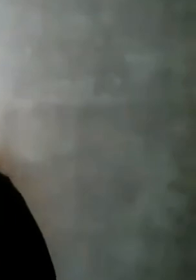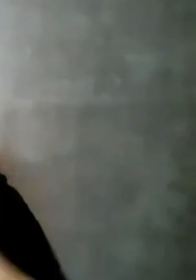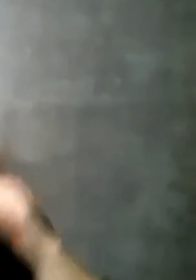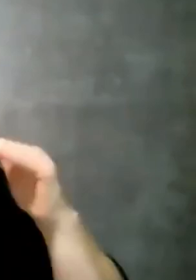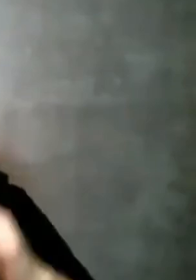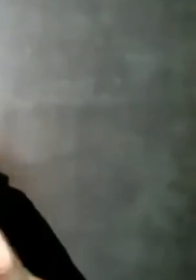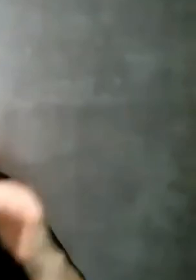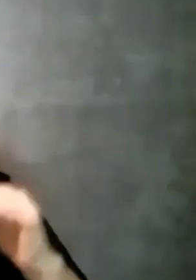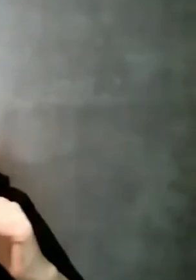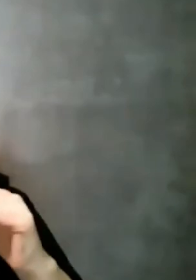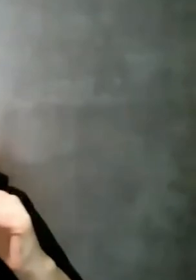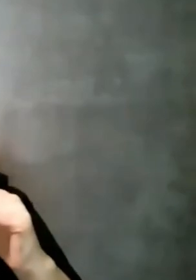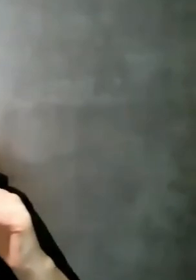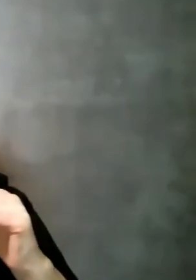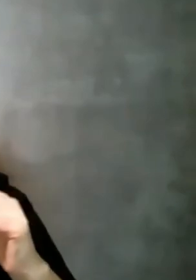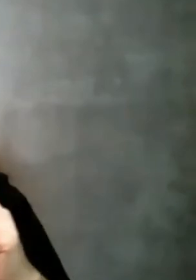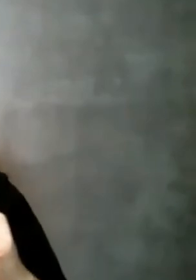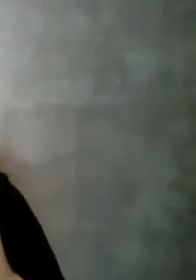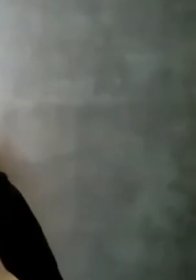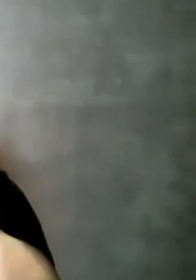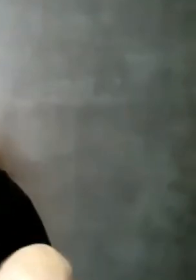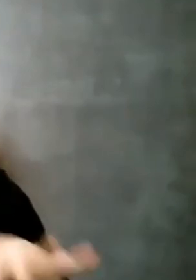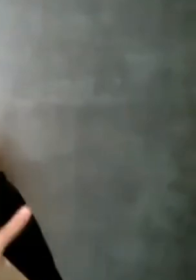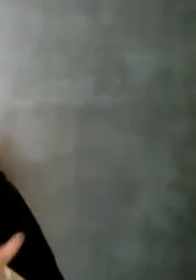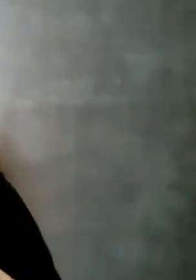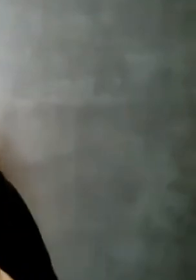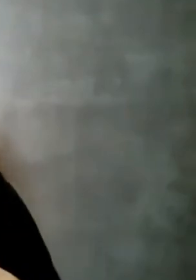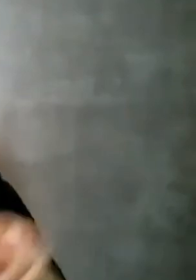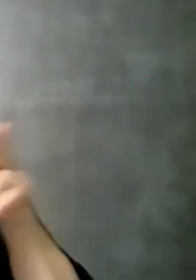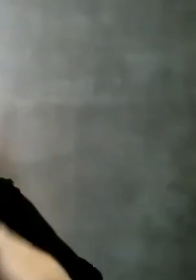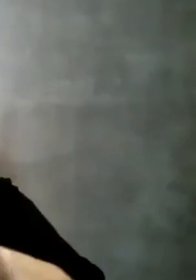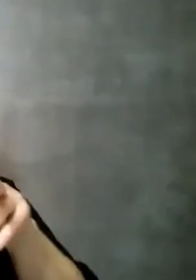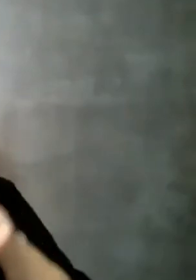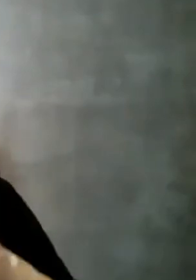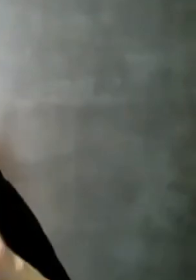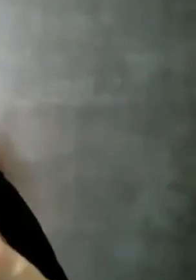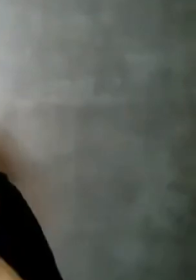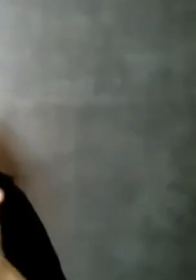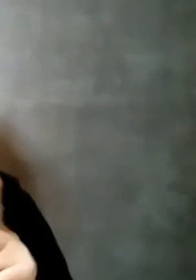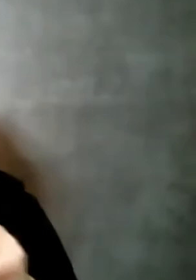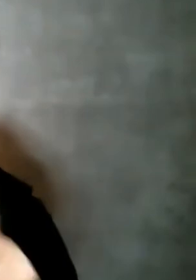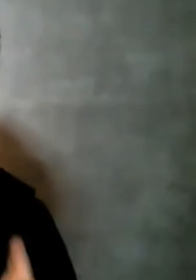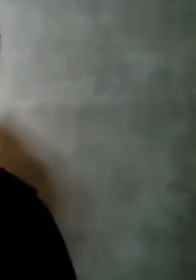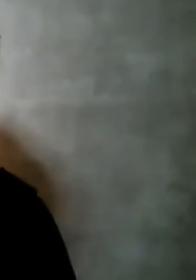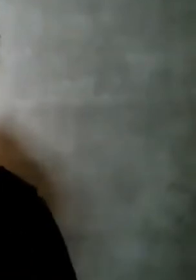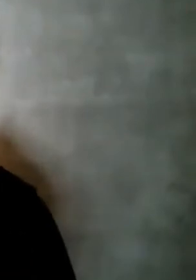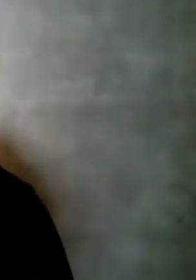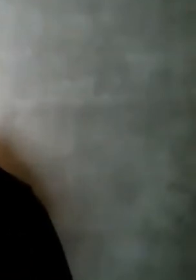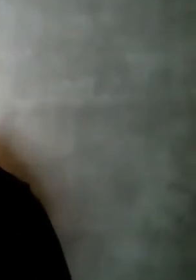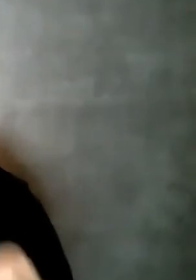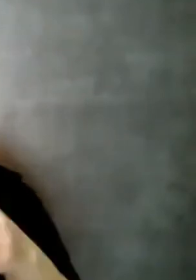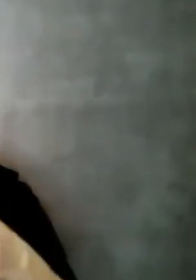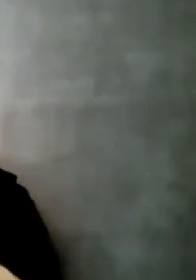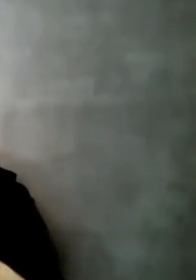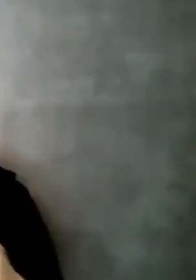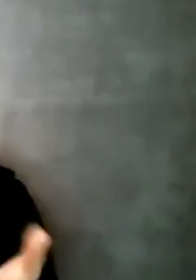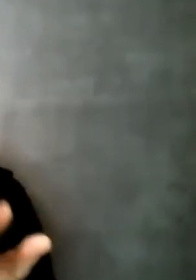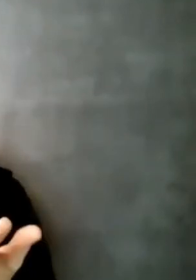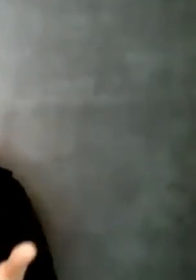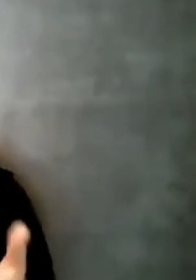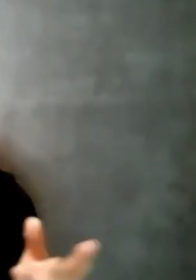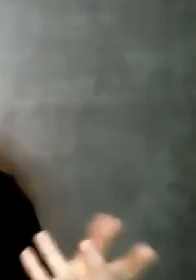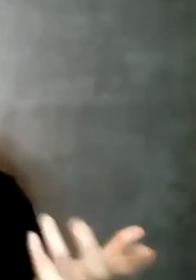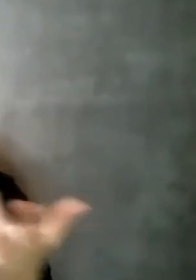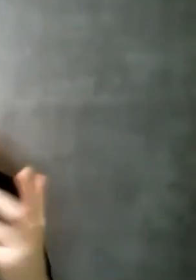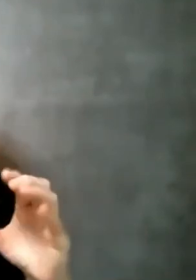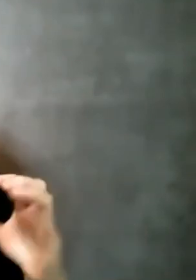balance on some key observables. So whereas the school itself is a block, you can have literally within that school, you can match those classrooms.